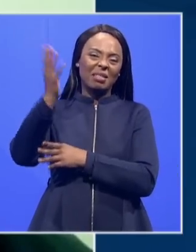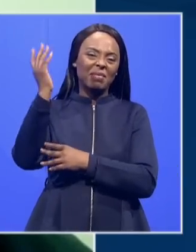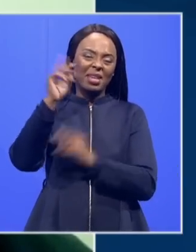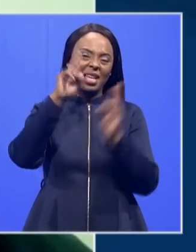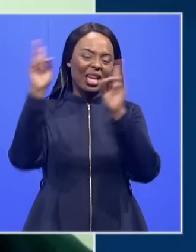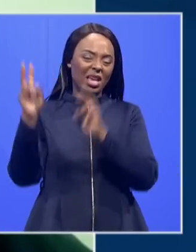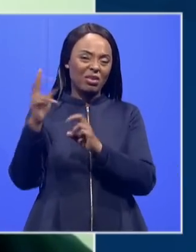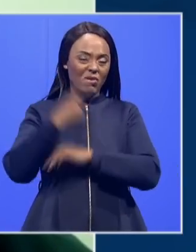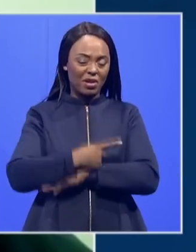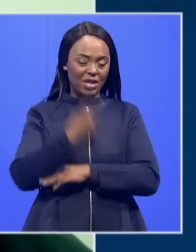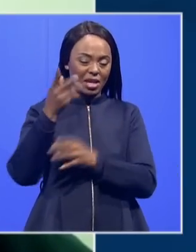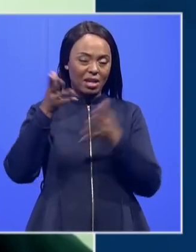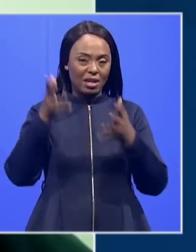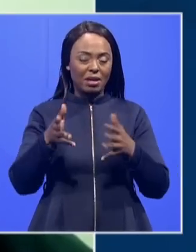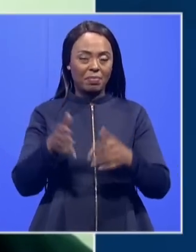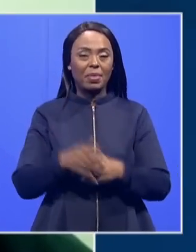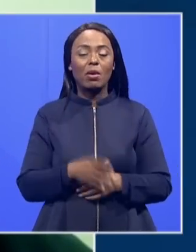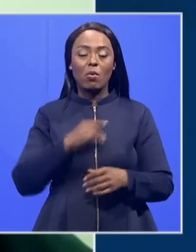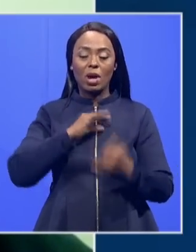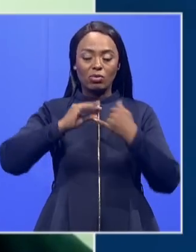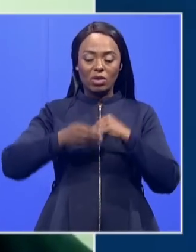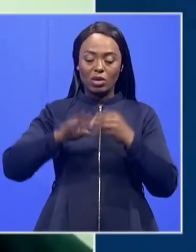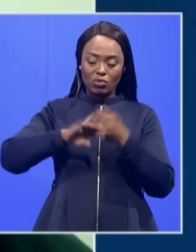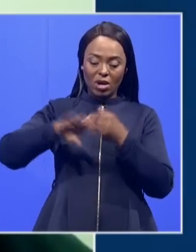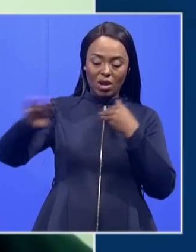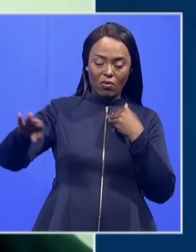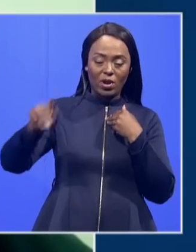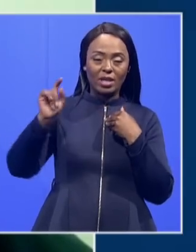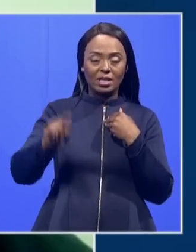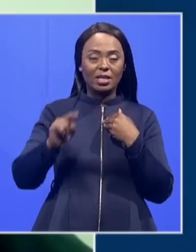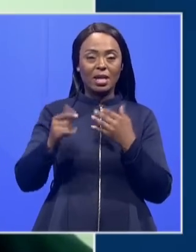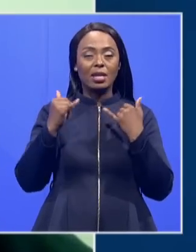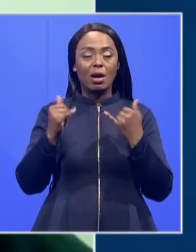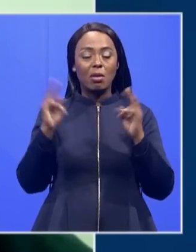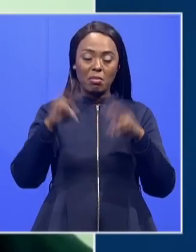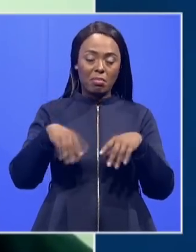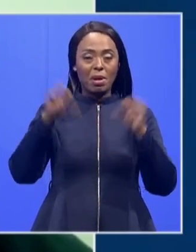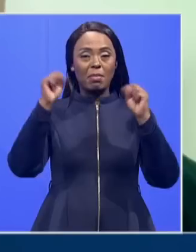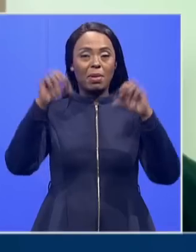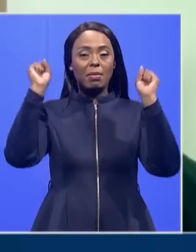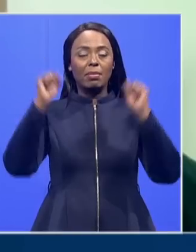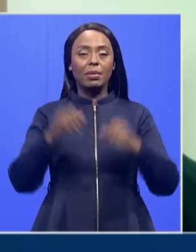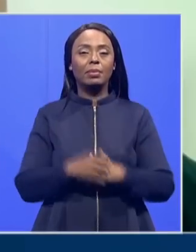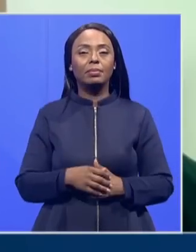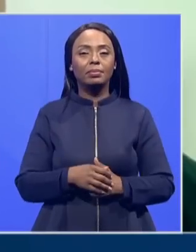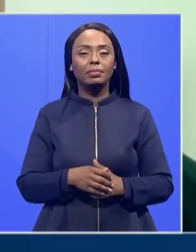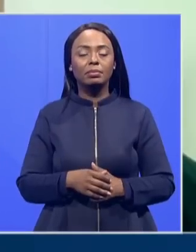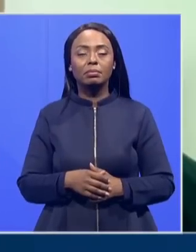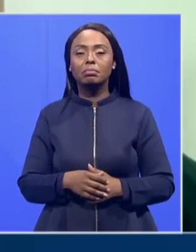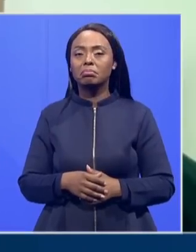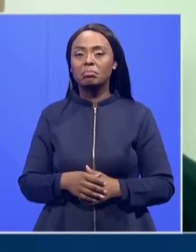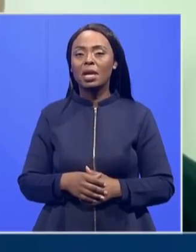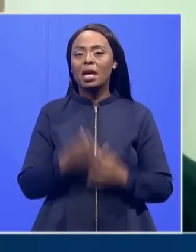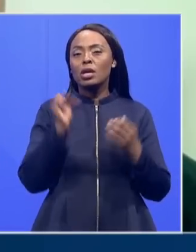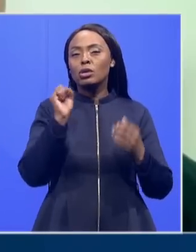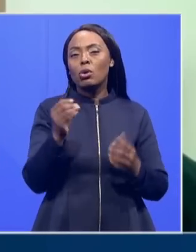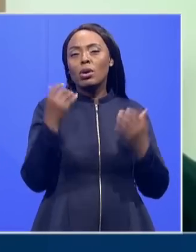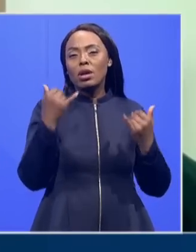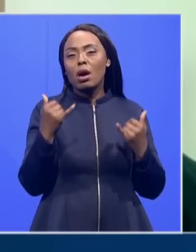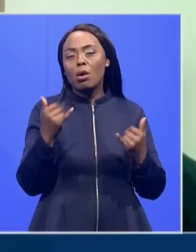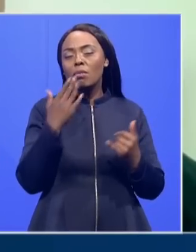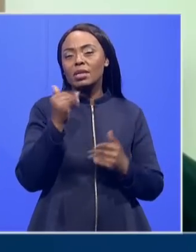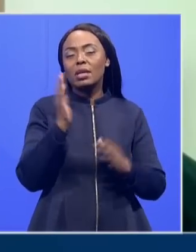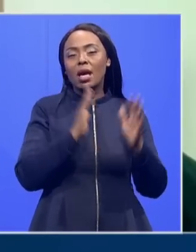taken in order to avoid the arrest of Vladimir Putin. So what is it then that the attendees